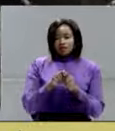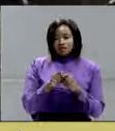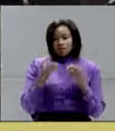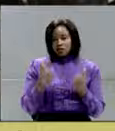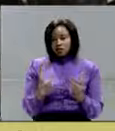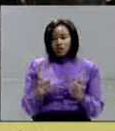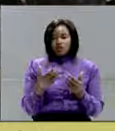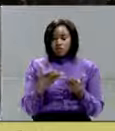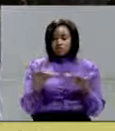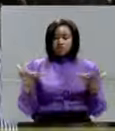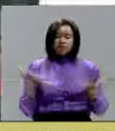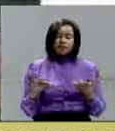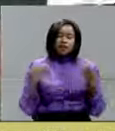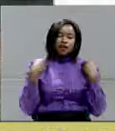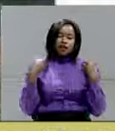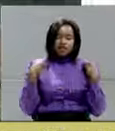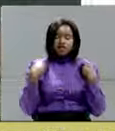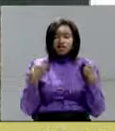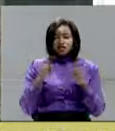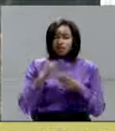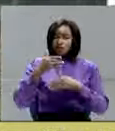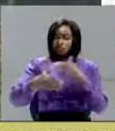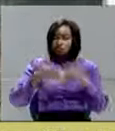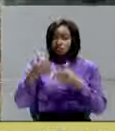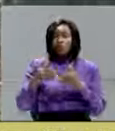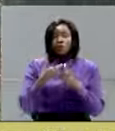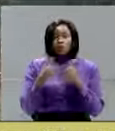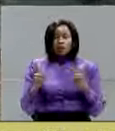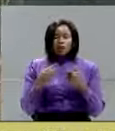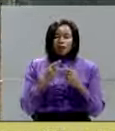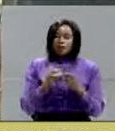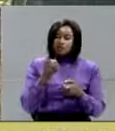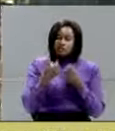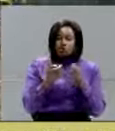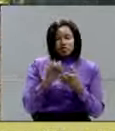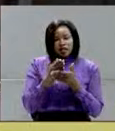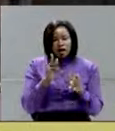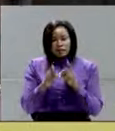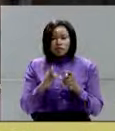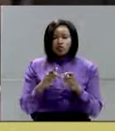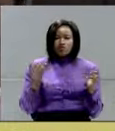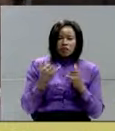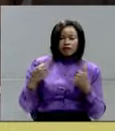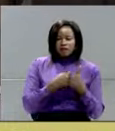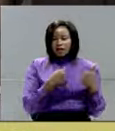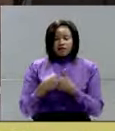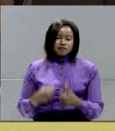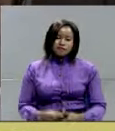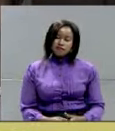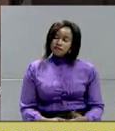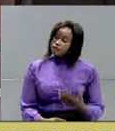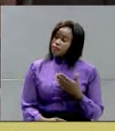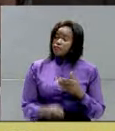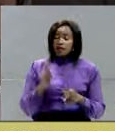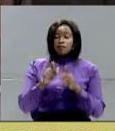Tumina, says the exercise has moved on smoothly, though with a few cases of resistance. They are aware. That's why you're not seeing so